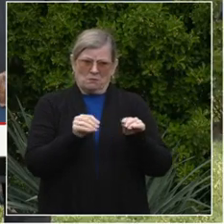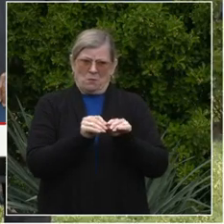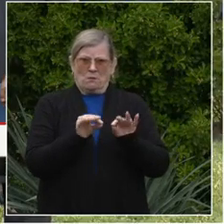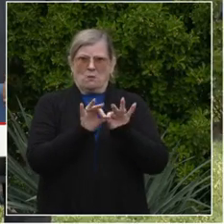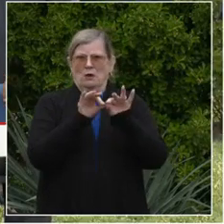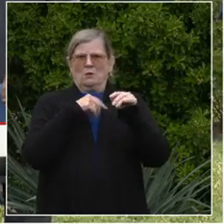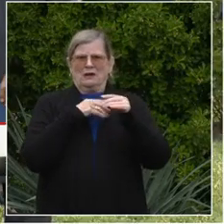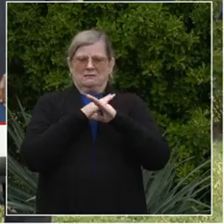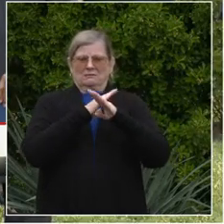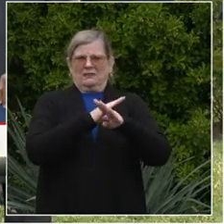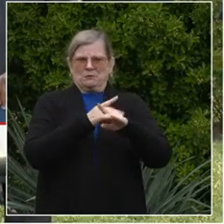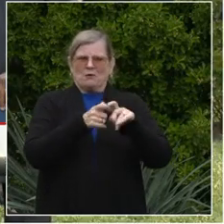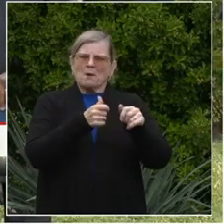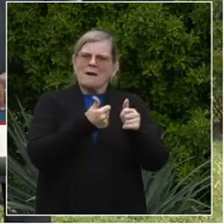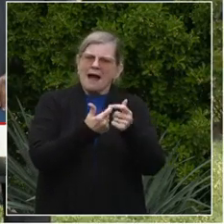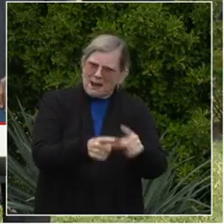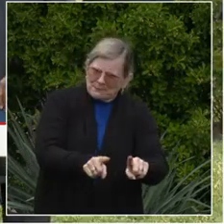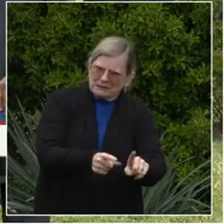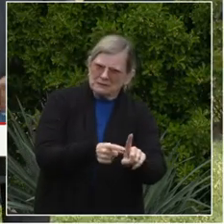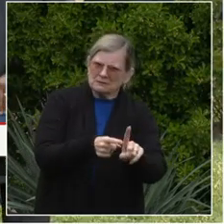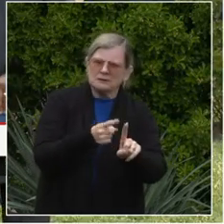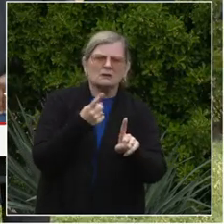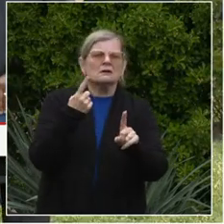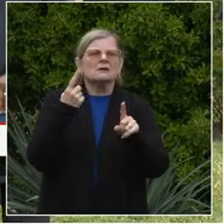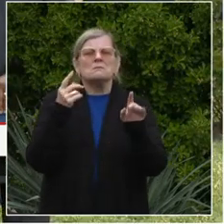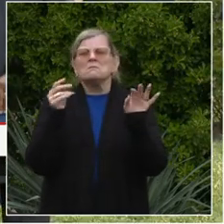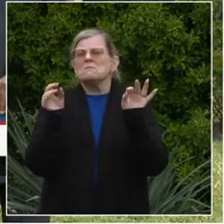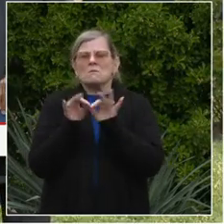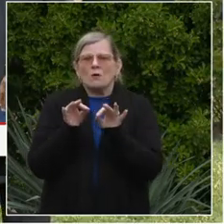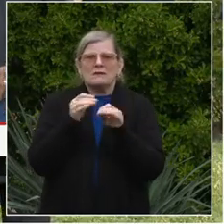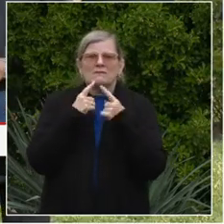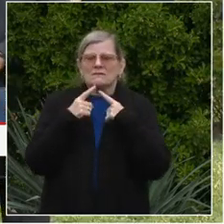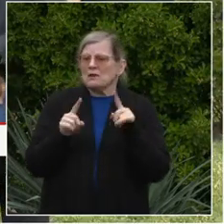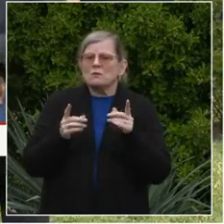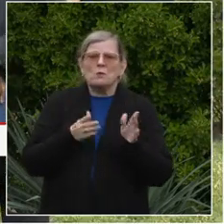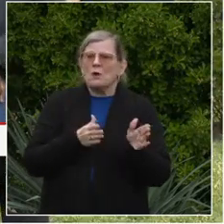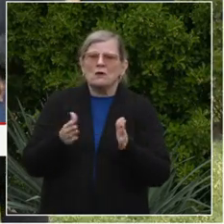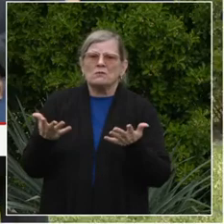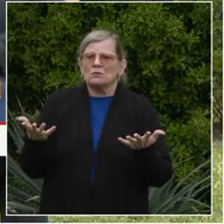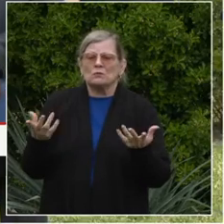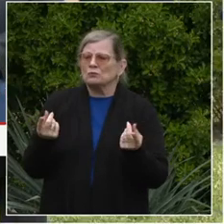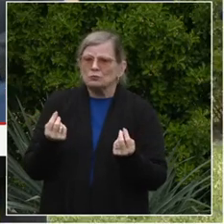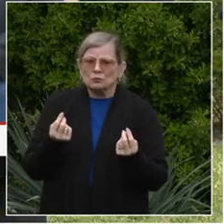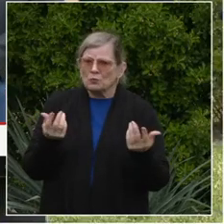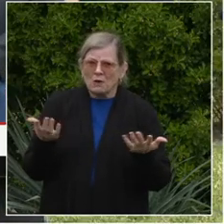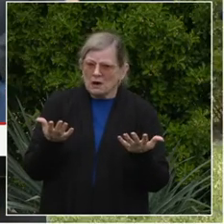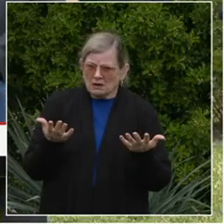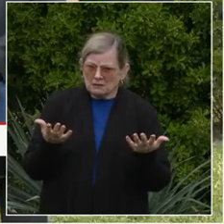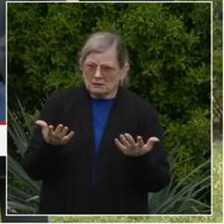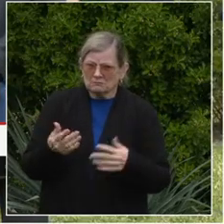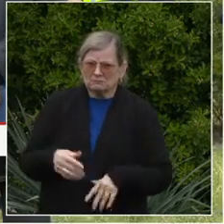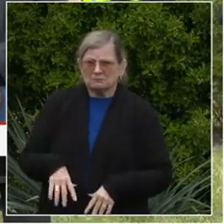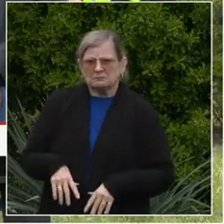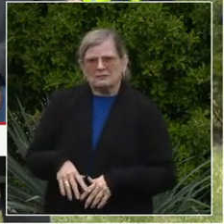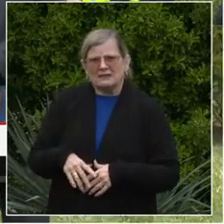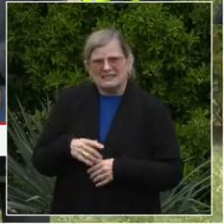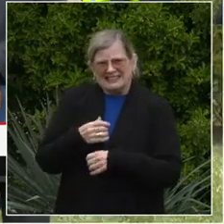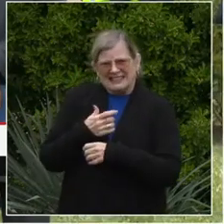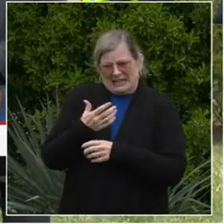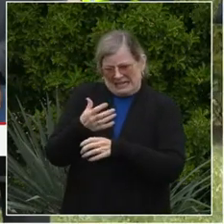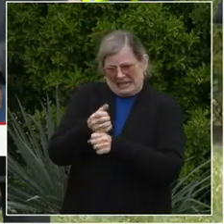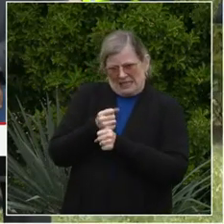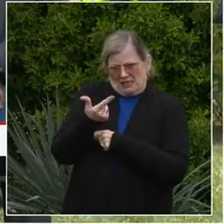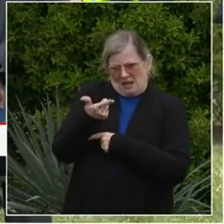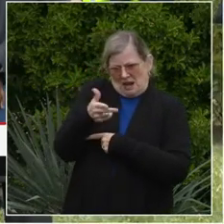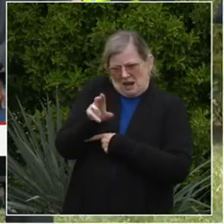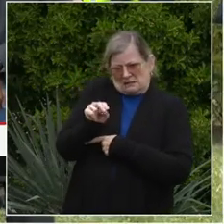happens. And one of the most effective ways that we can do that and save lives is to get guns out of the hands